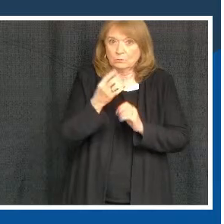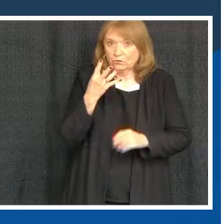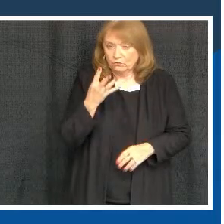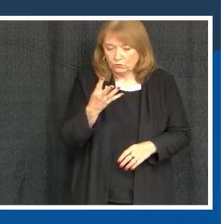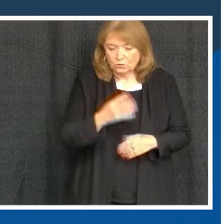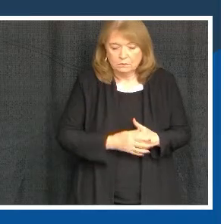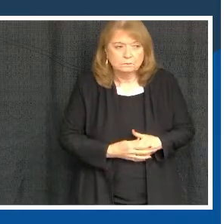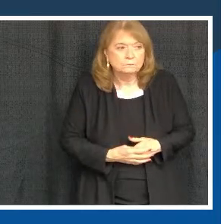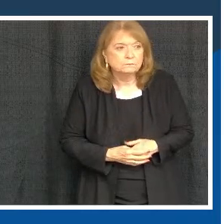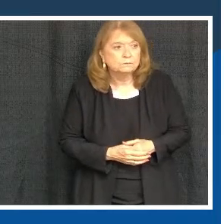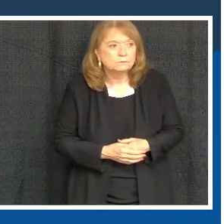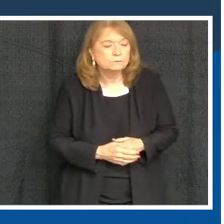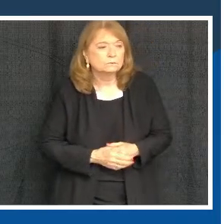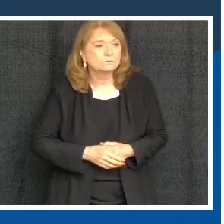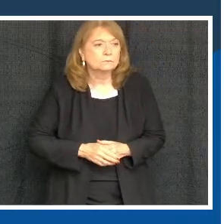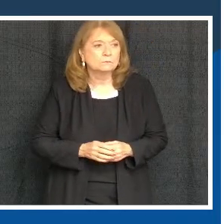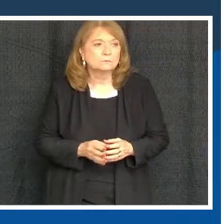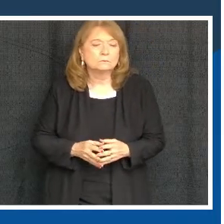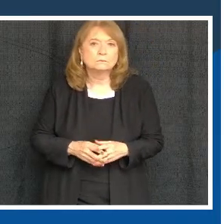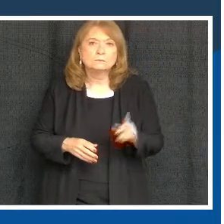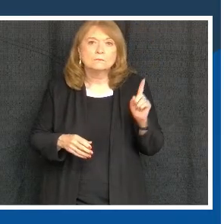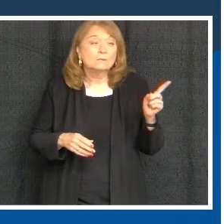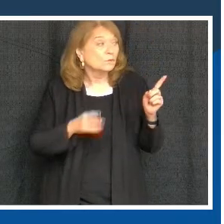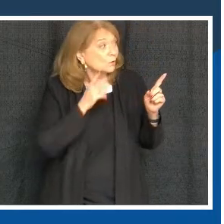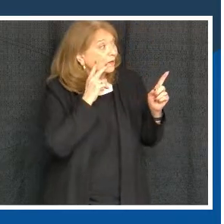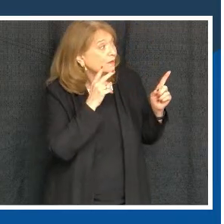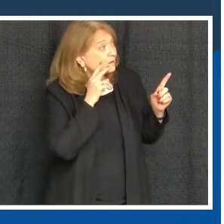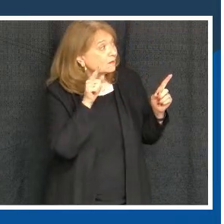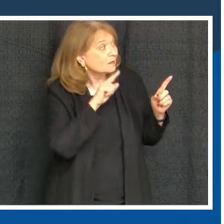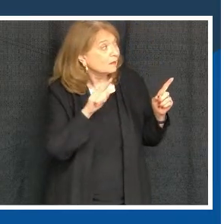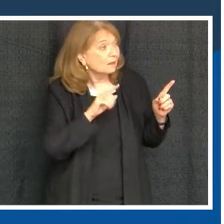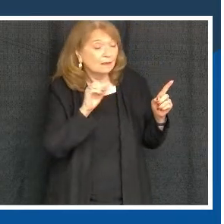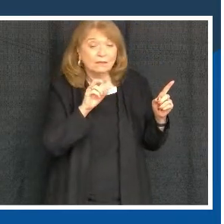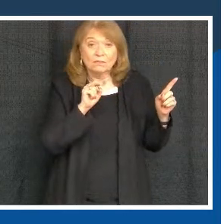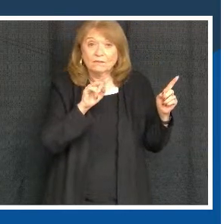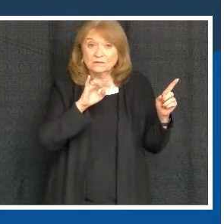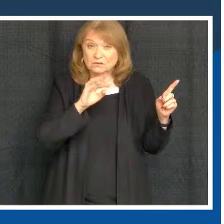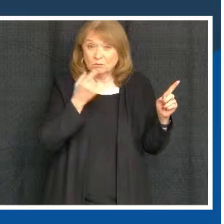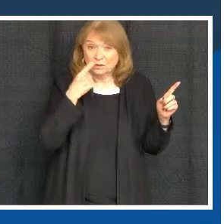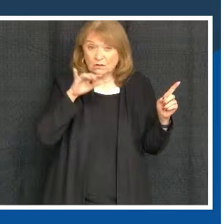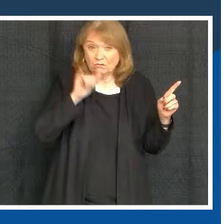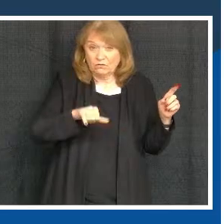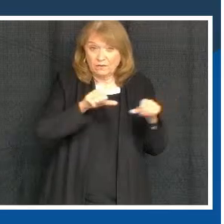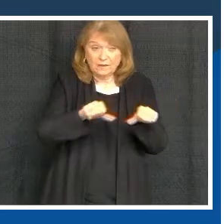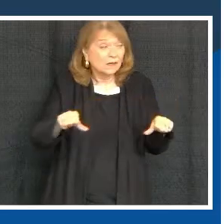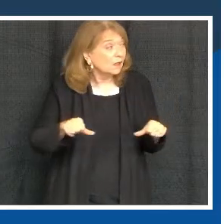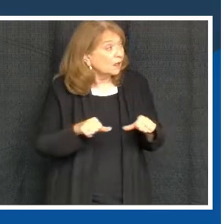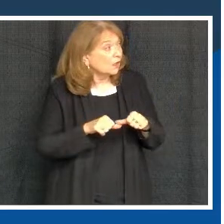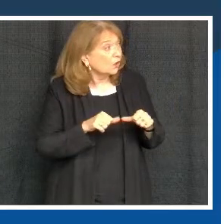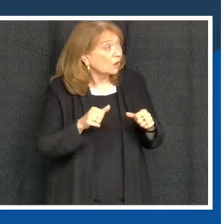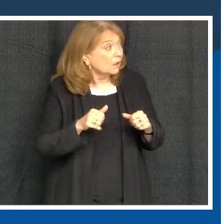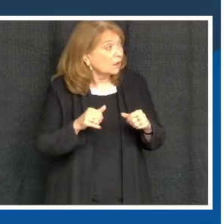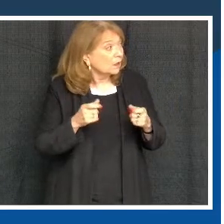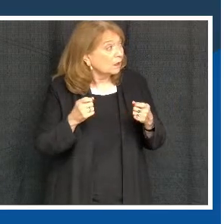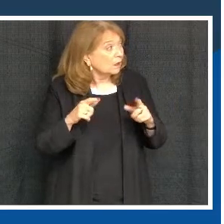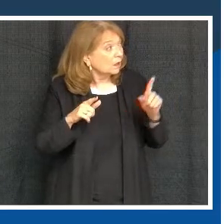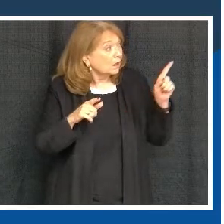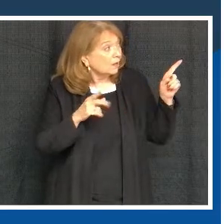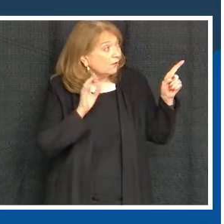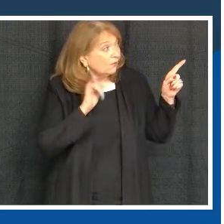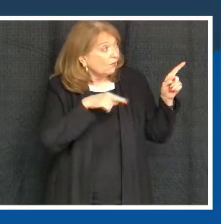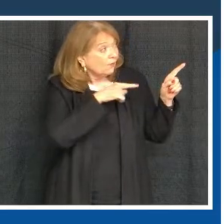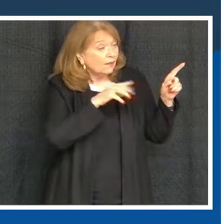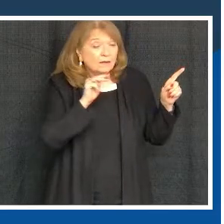slide, thanks. Here you can see the zoning in the area. And next slide. So this is a